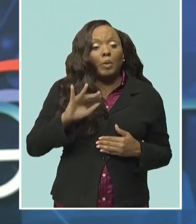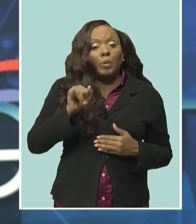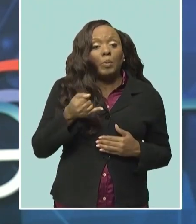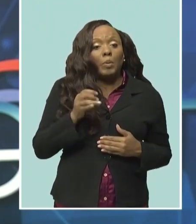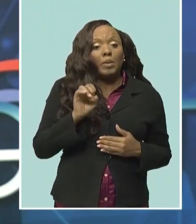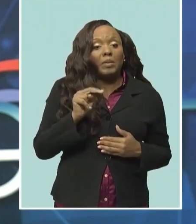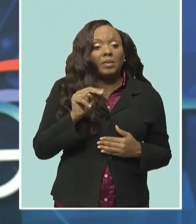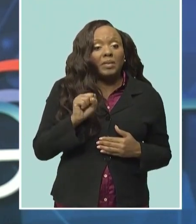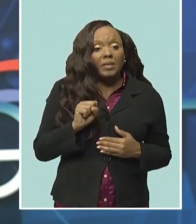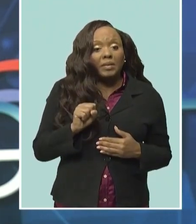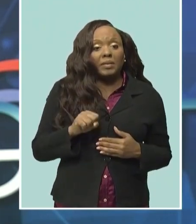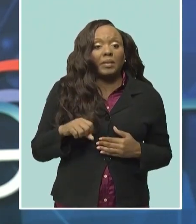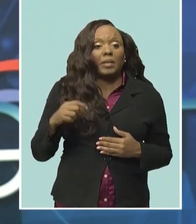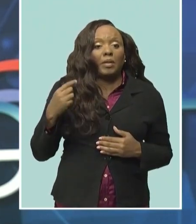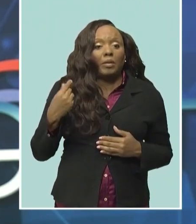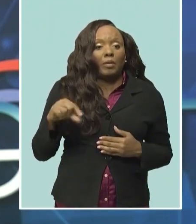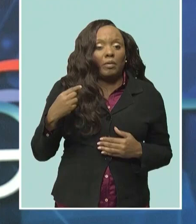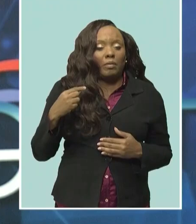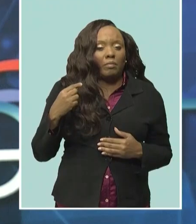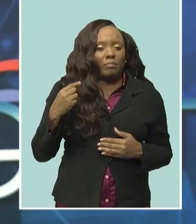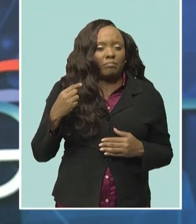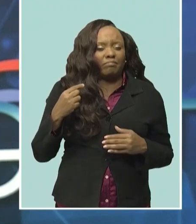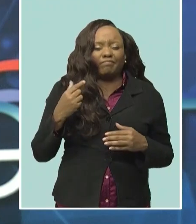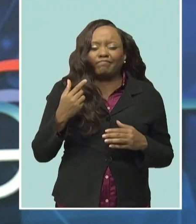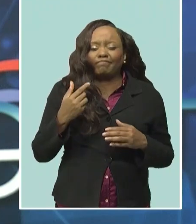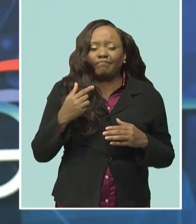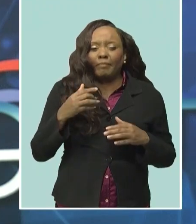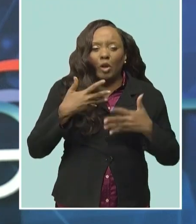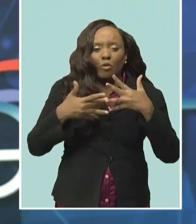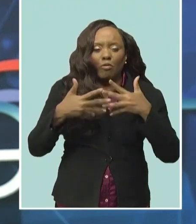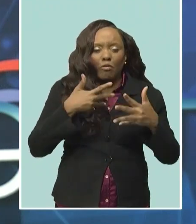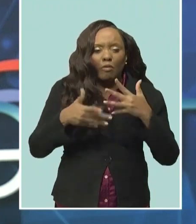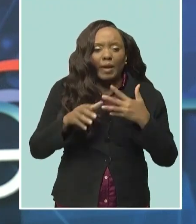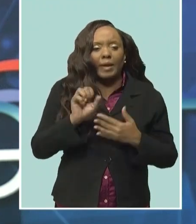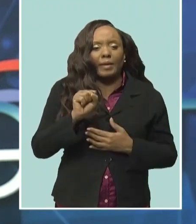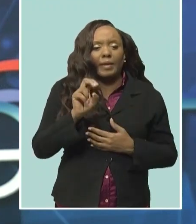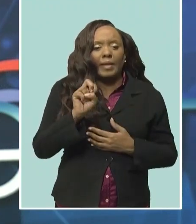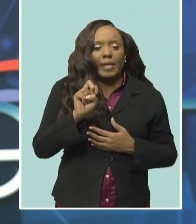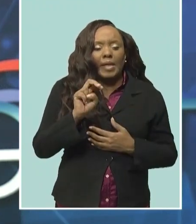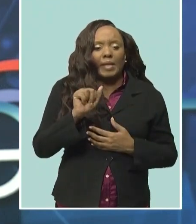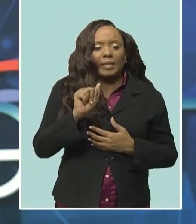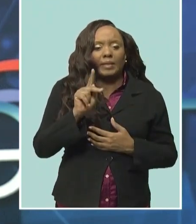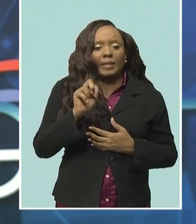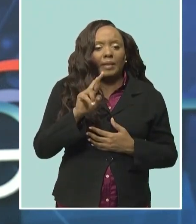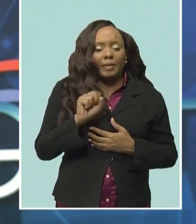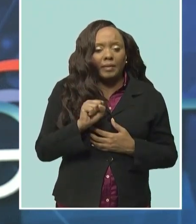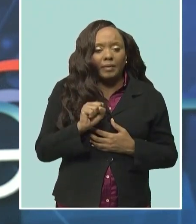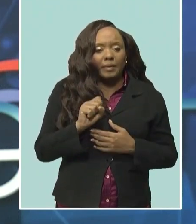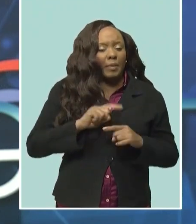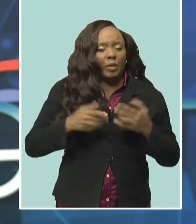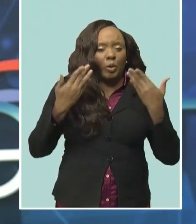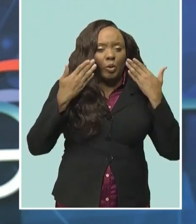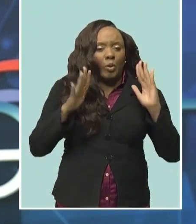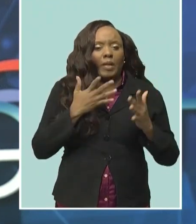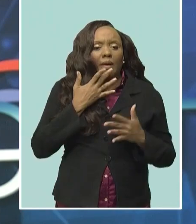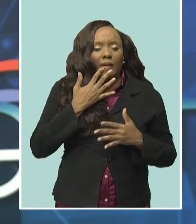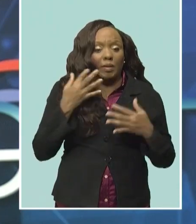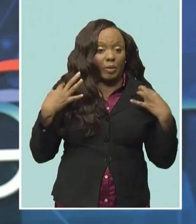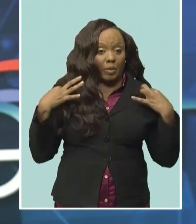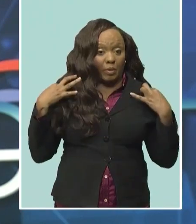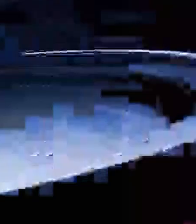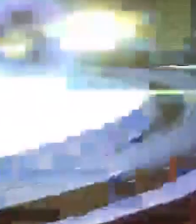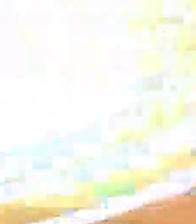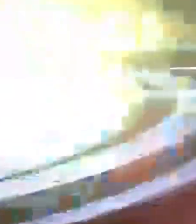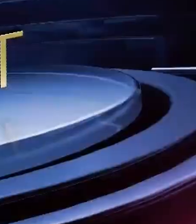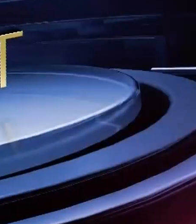but the color of his shirt is unknown. Anyone knowing the whereabouts of Renison Graves is asked to contact the